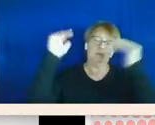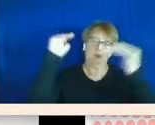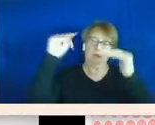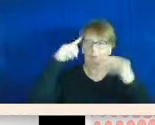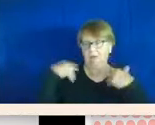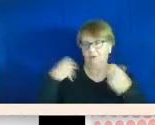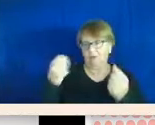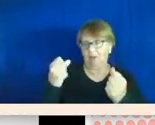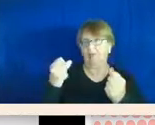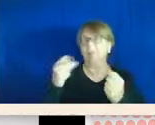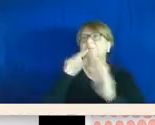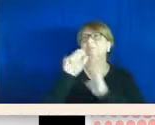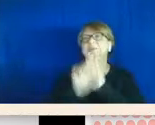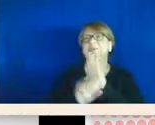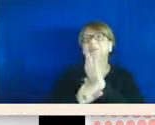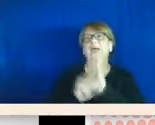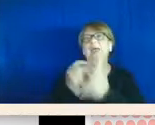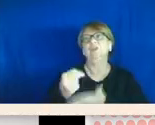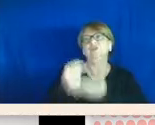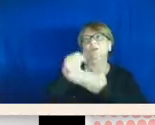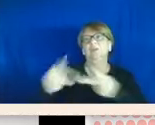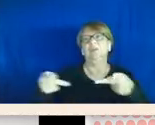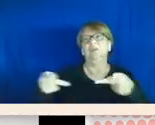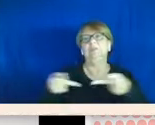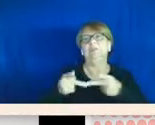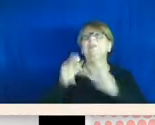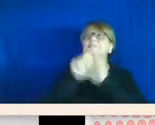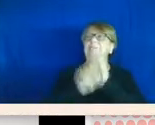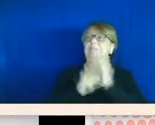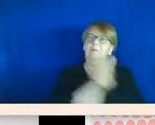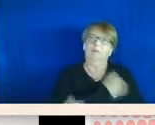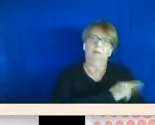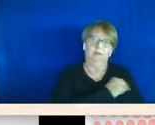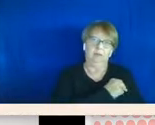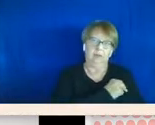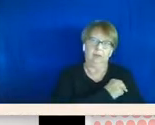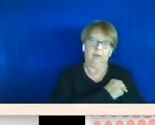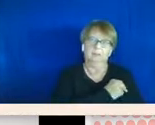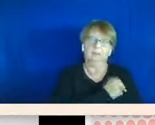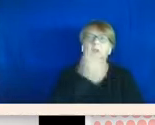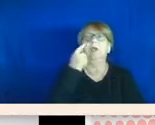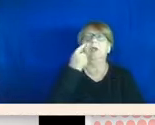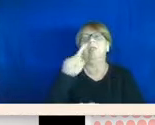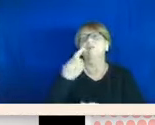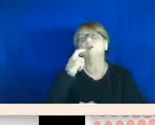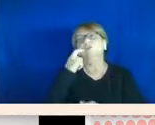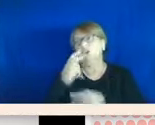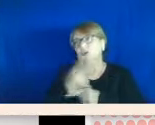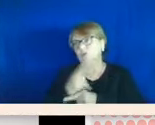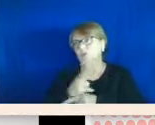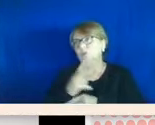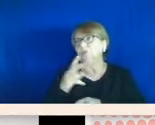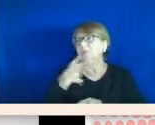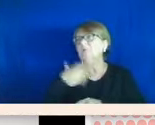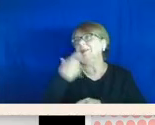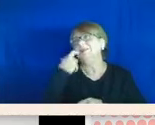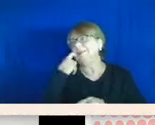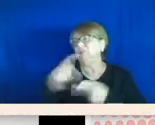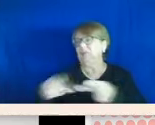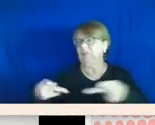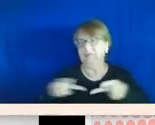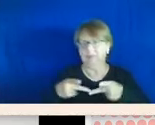treatment facilities. Those are our state hospitals. And for substance use, it's an addictions receiving facility. And